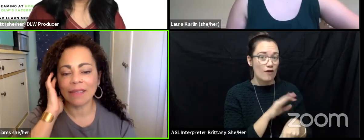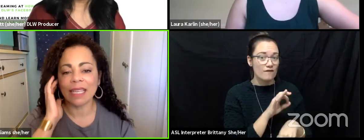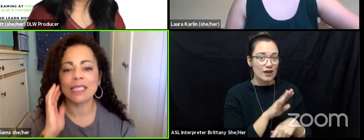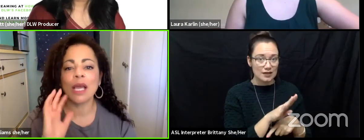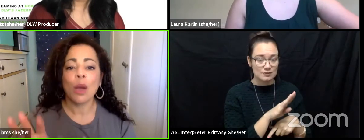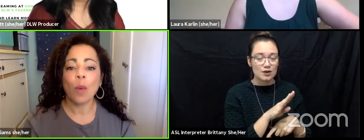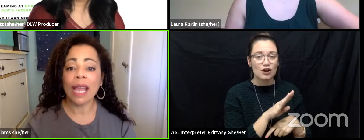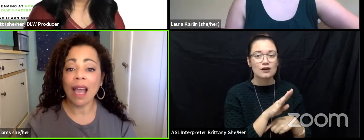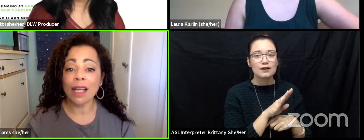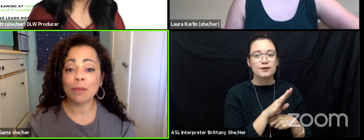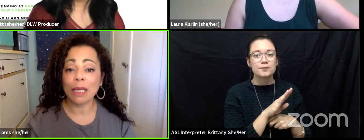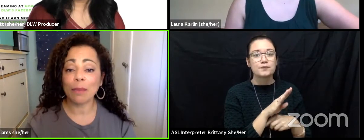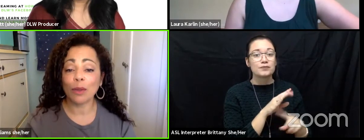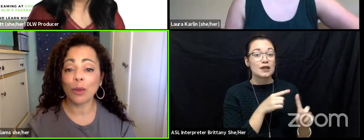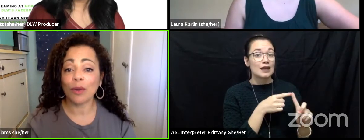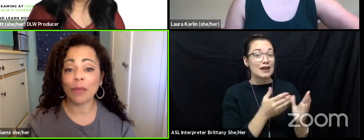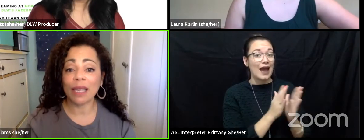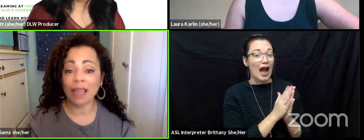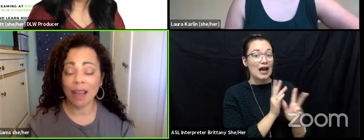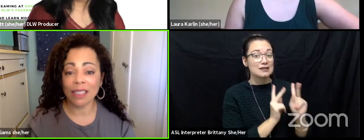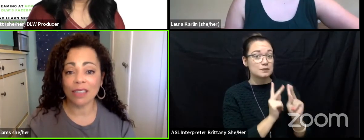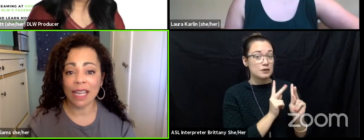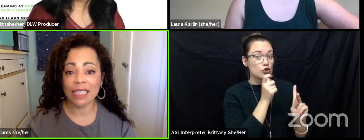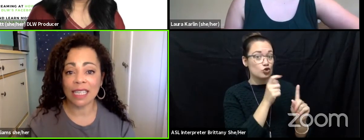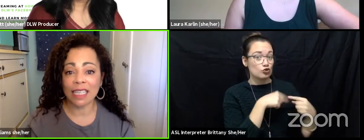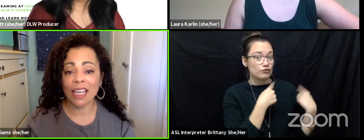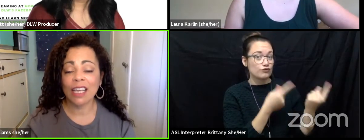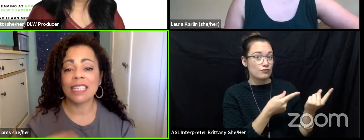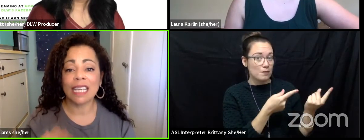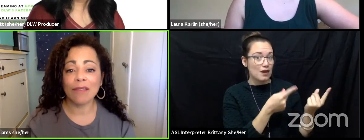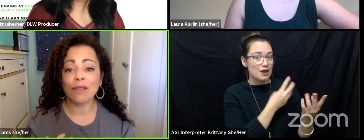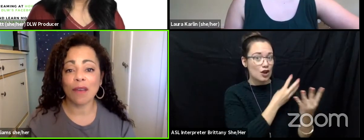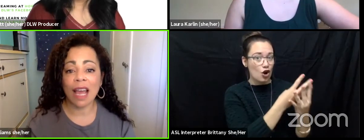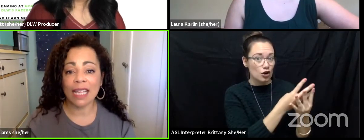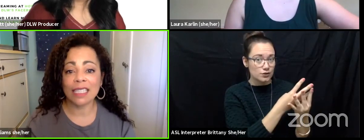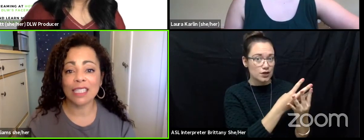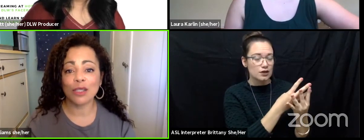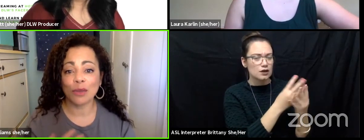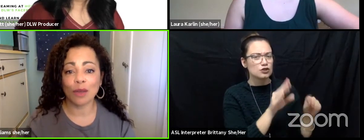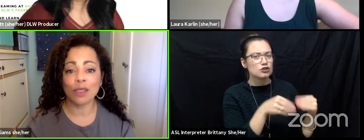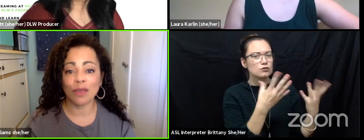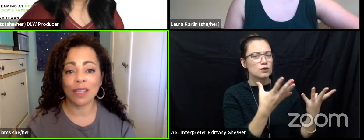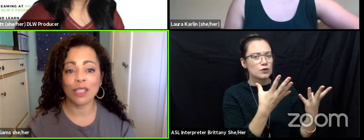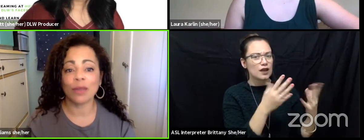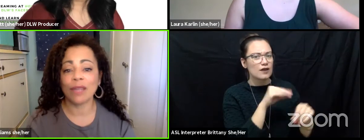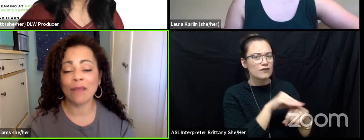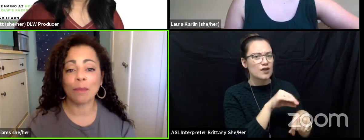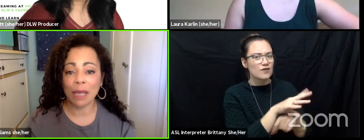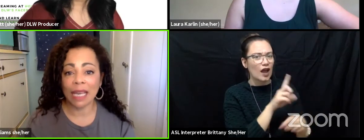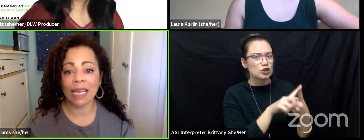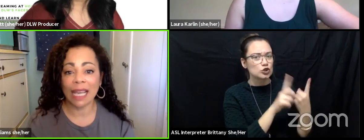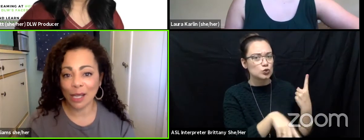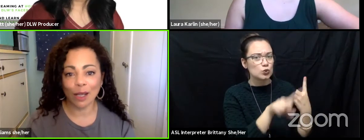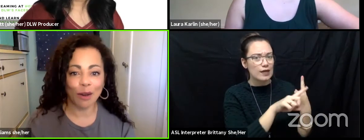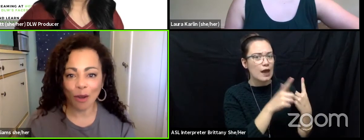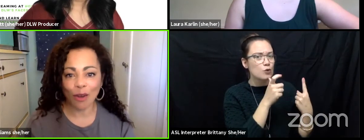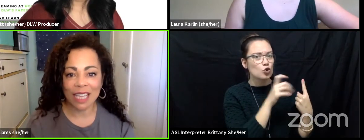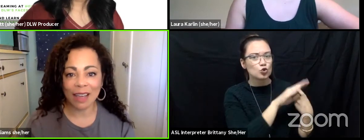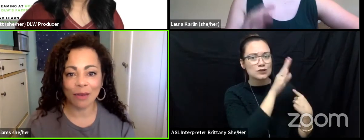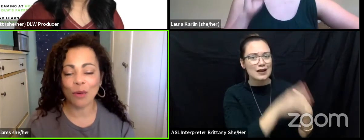beginning of this, where he asked people who have been incarcerated to give advice to those of us who have never been in